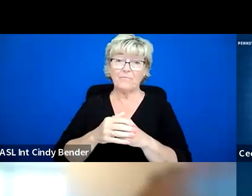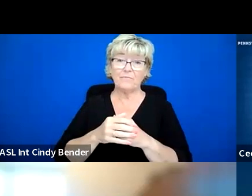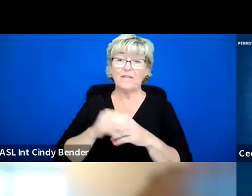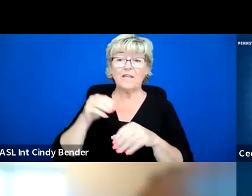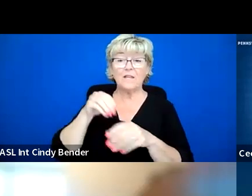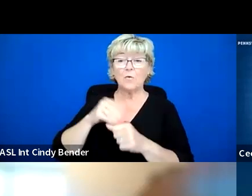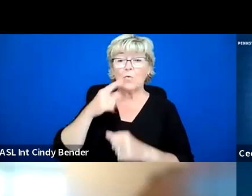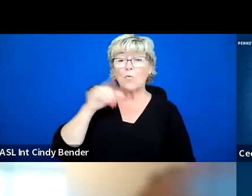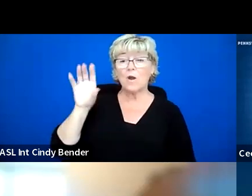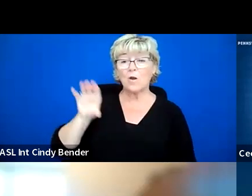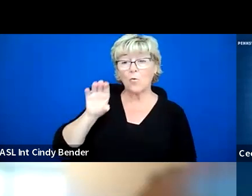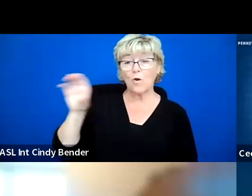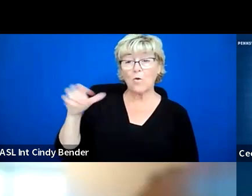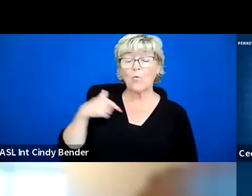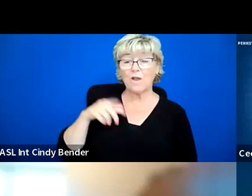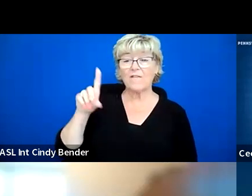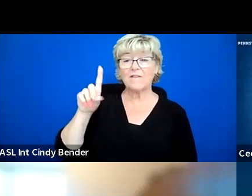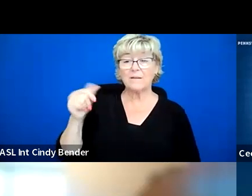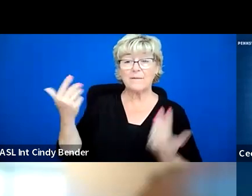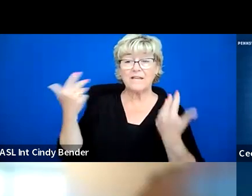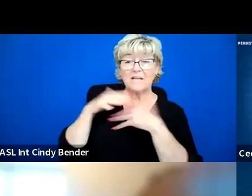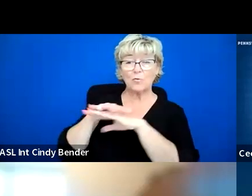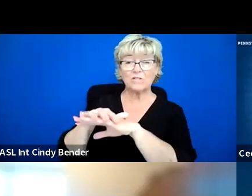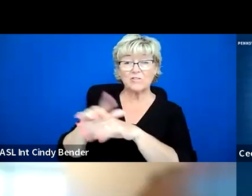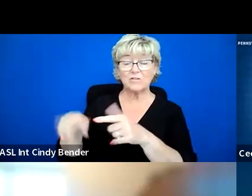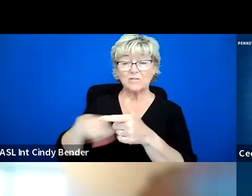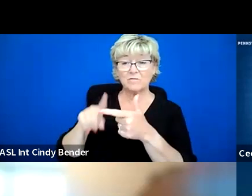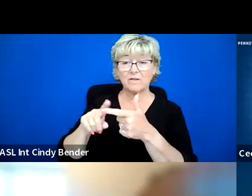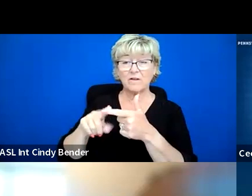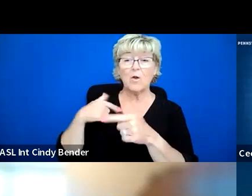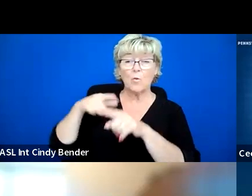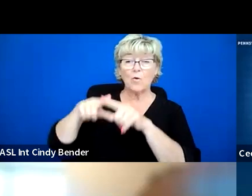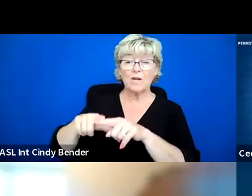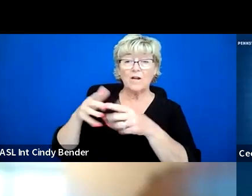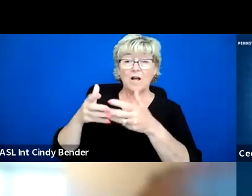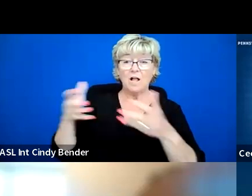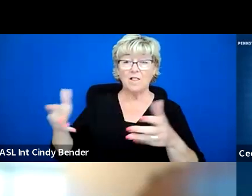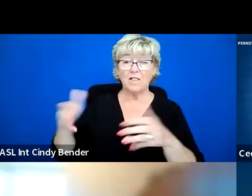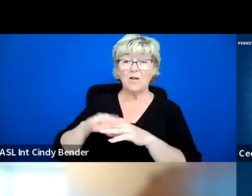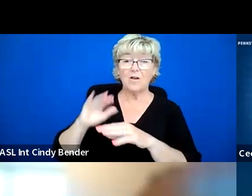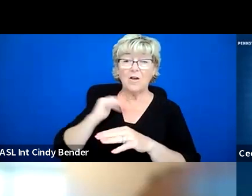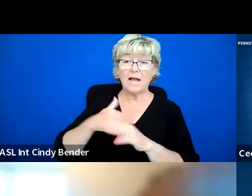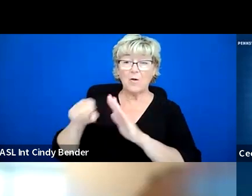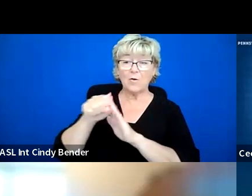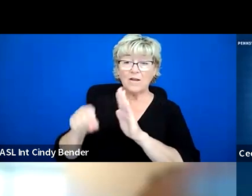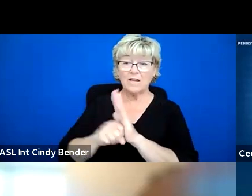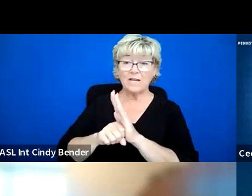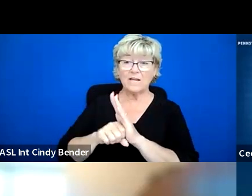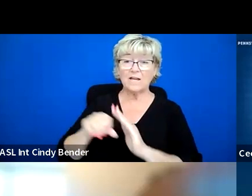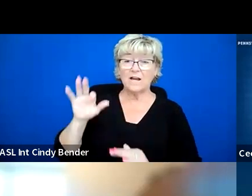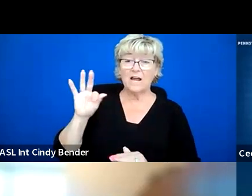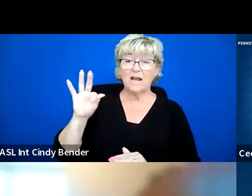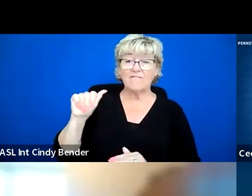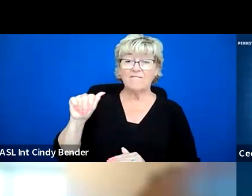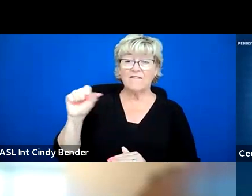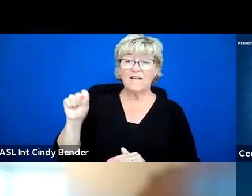Cross is we have disability integration. We rely a lot of times on our state FAST teams or